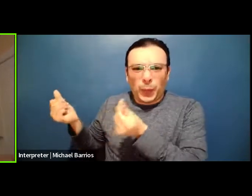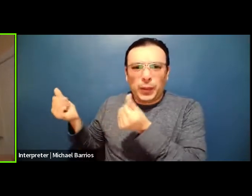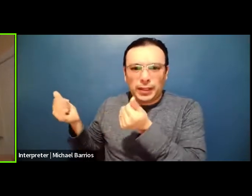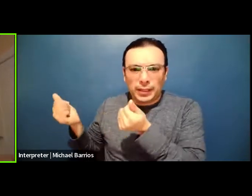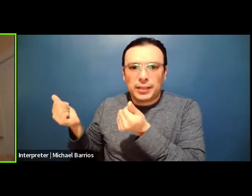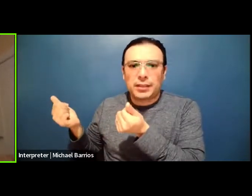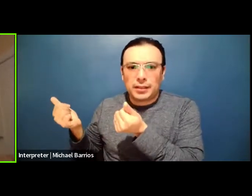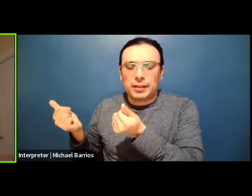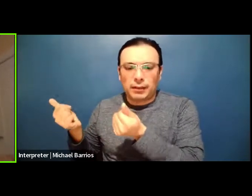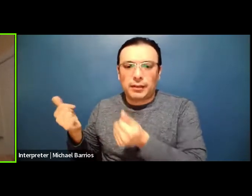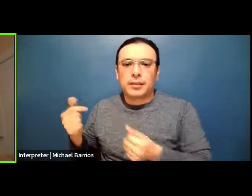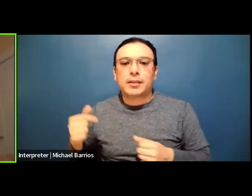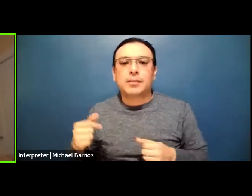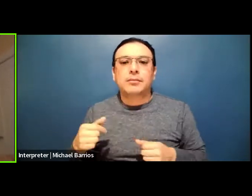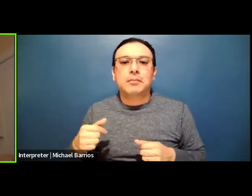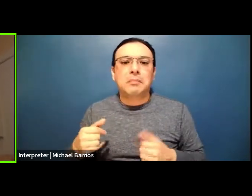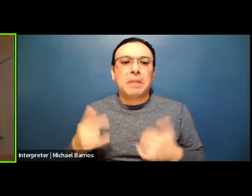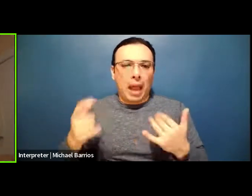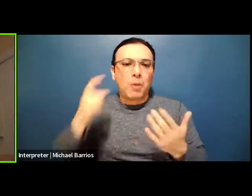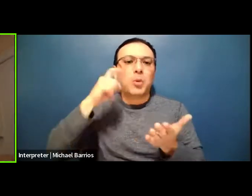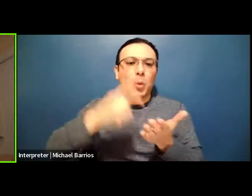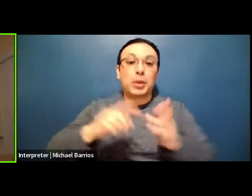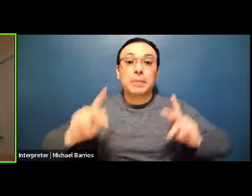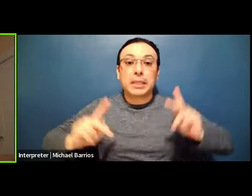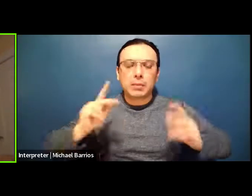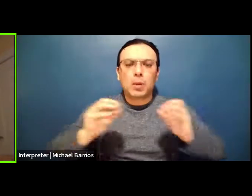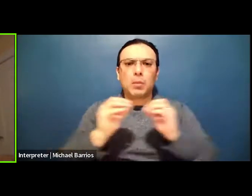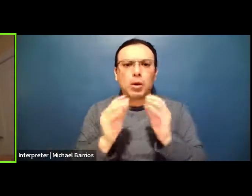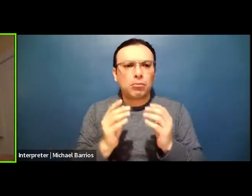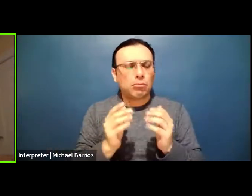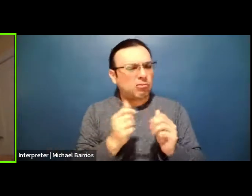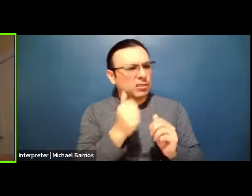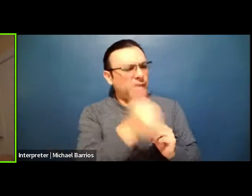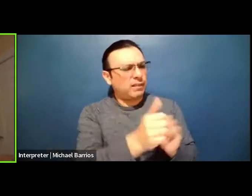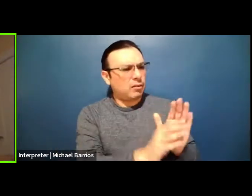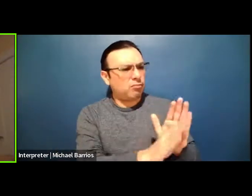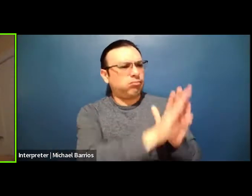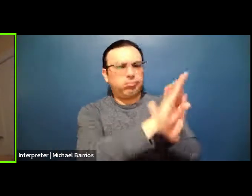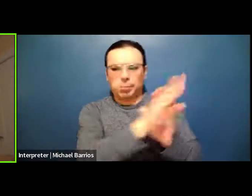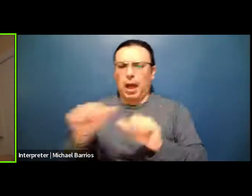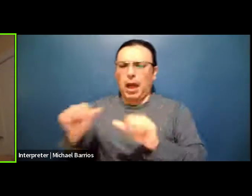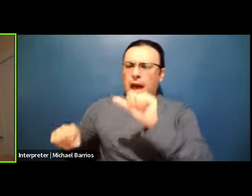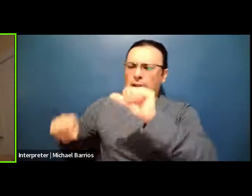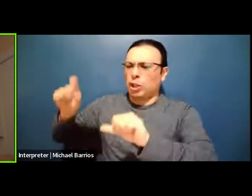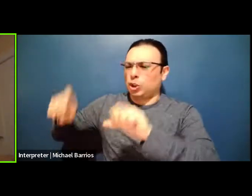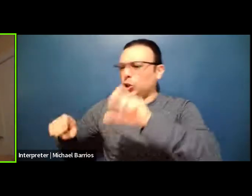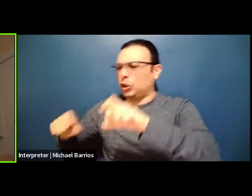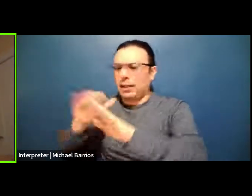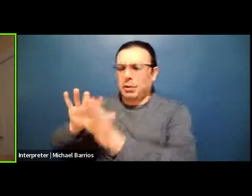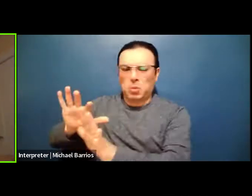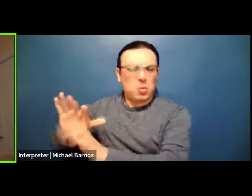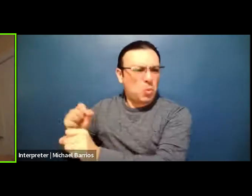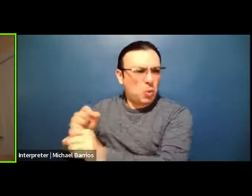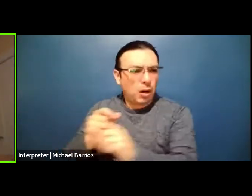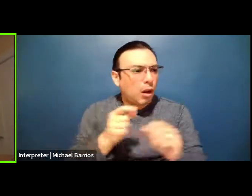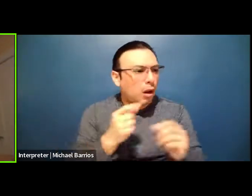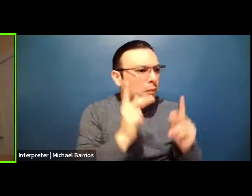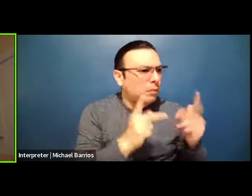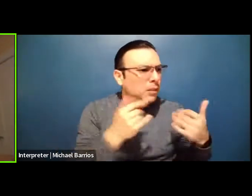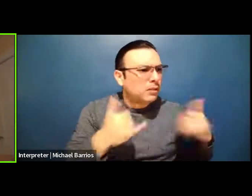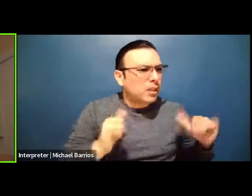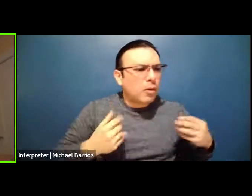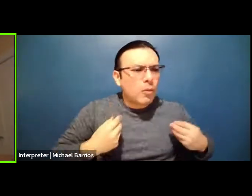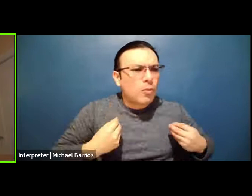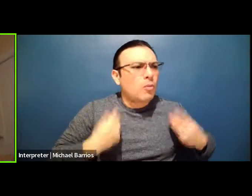In previous events, our speakers have reflected on their own ways of engaging in various activities that